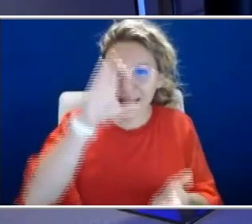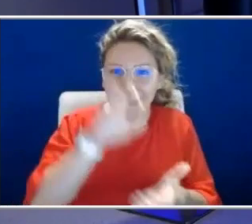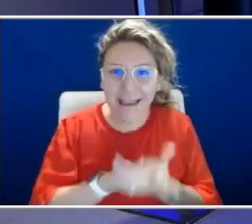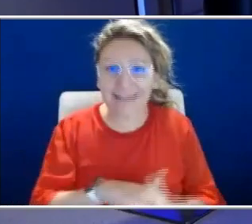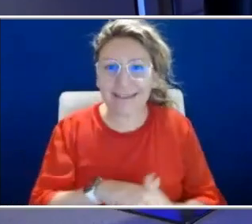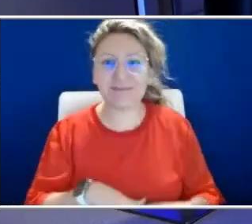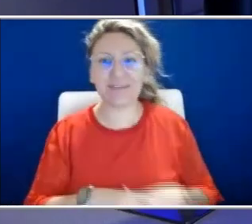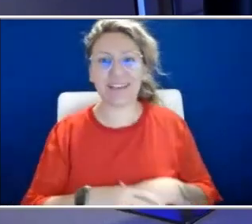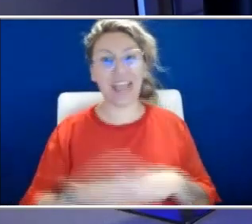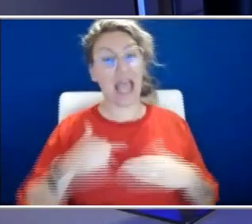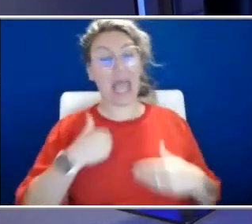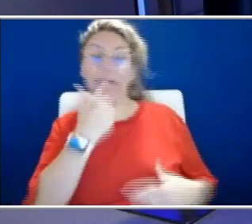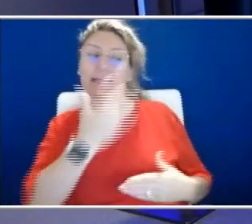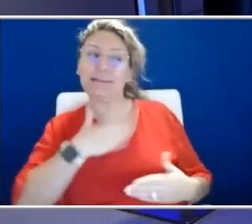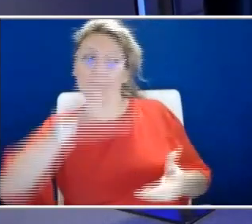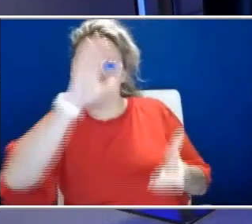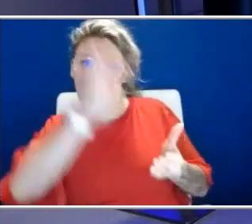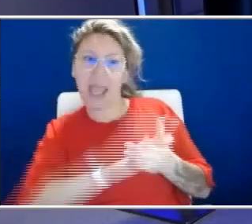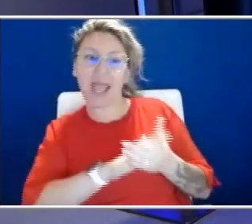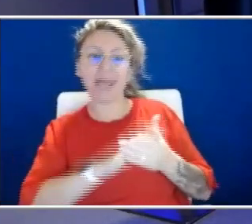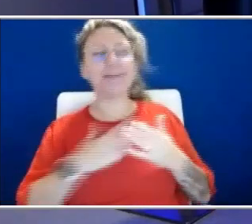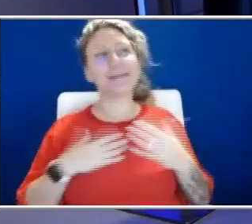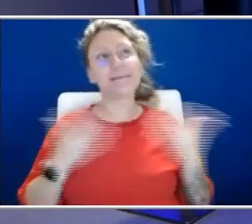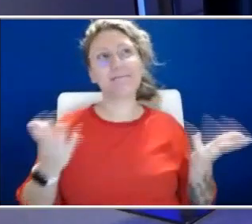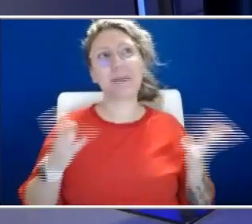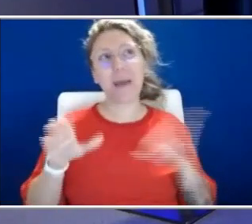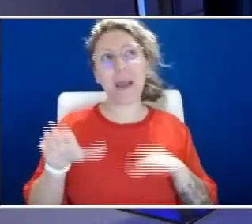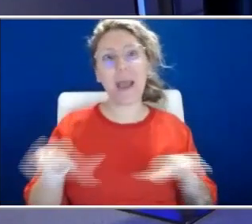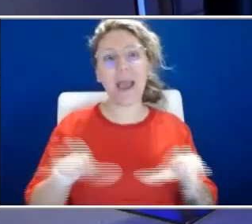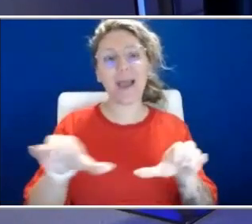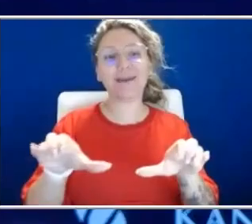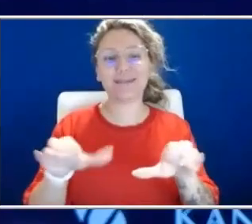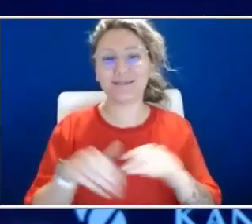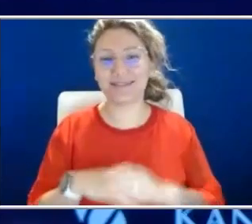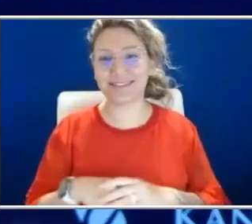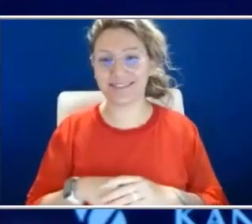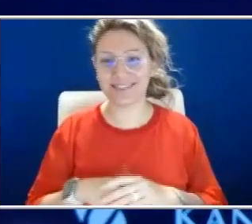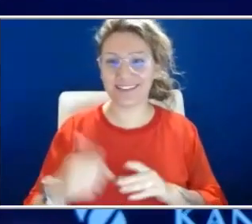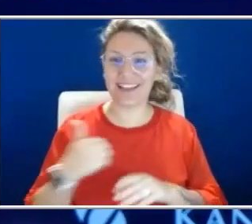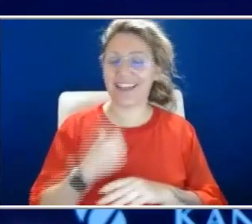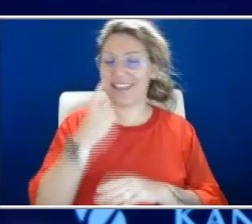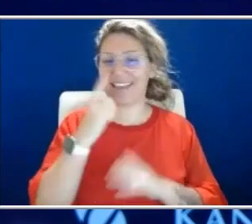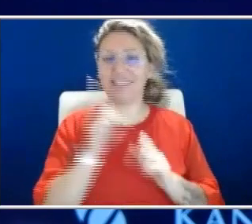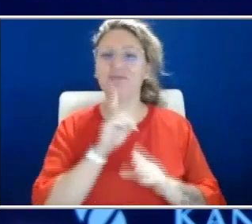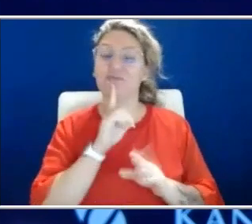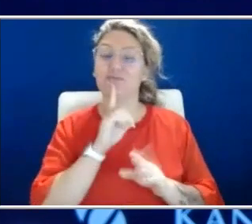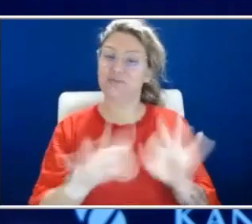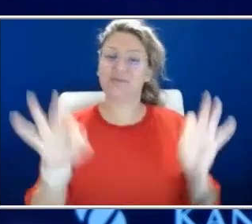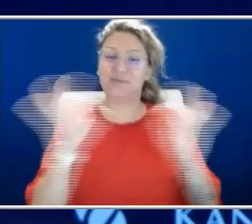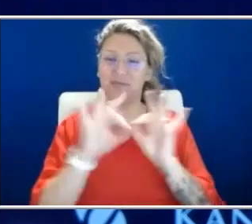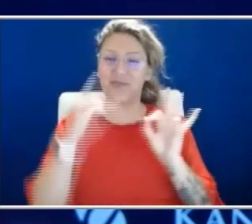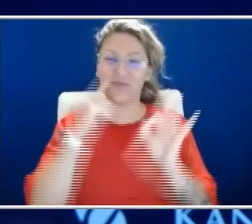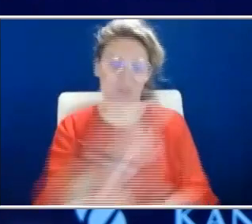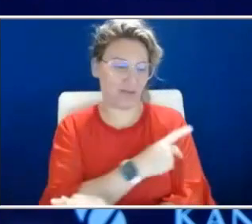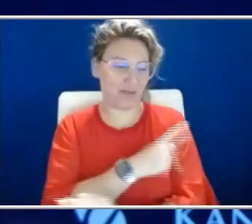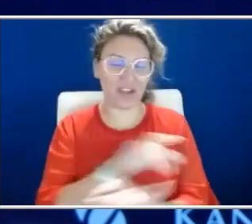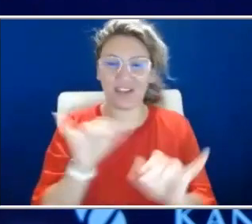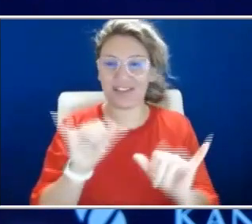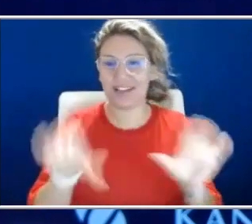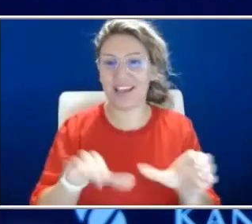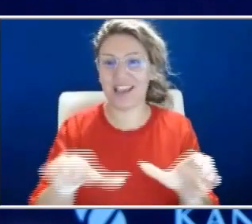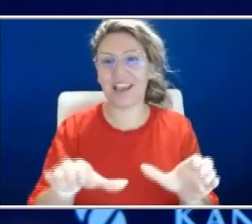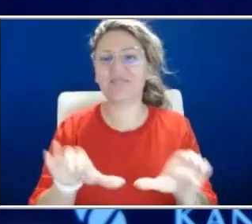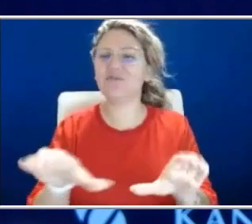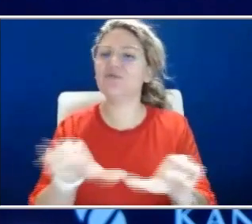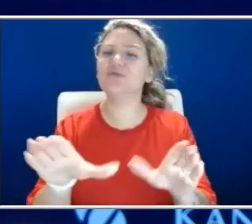brilliant That's what I tell my doctors, husband. and they said, So, I think it's really important for patients to stay active, do what you enjoy, if